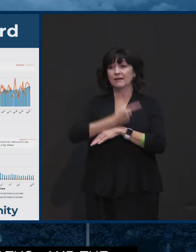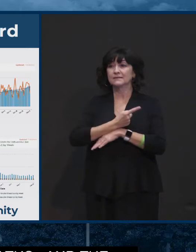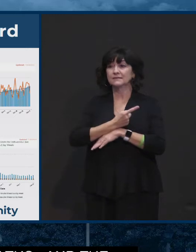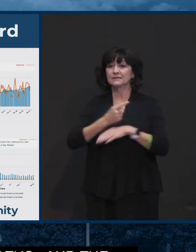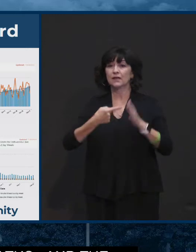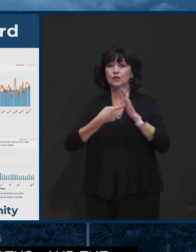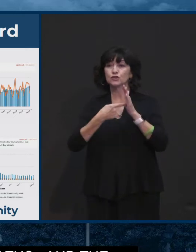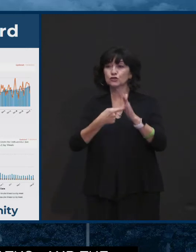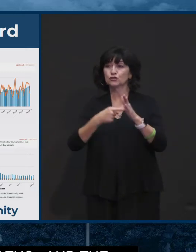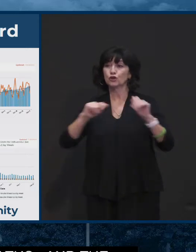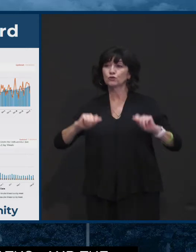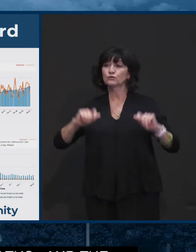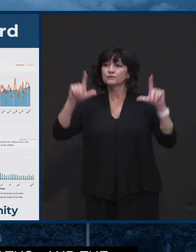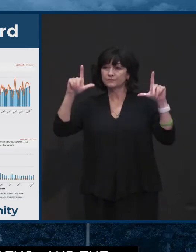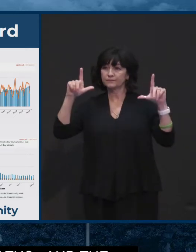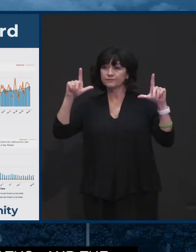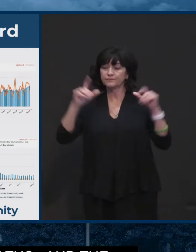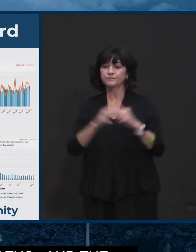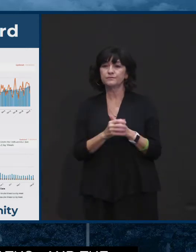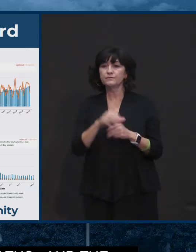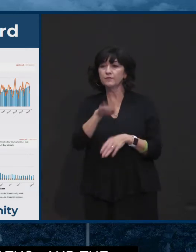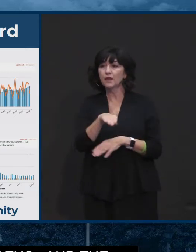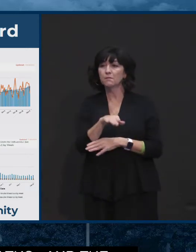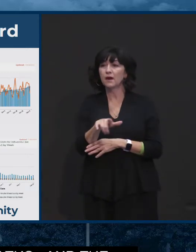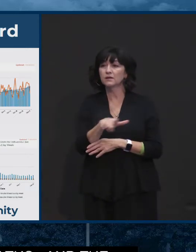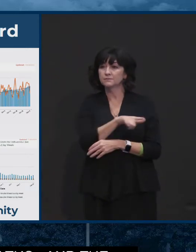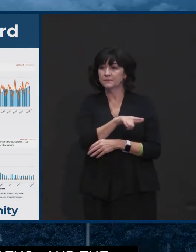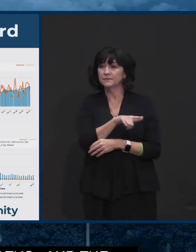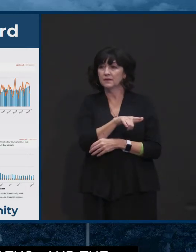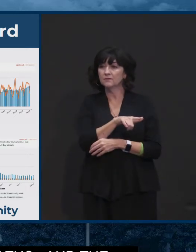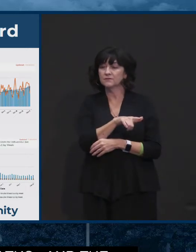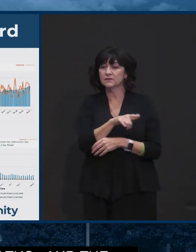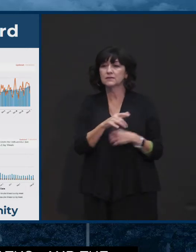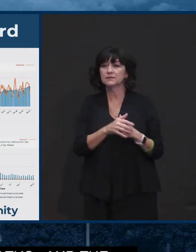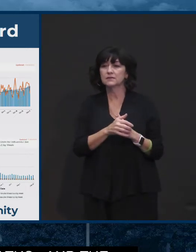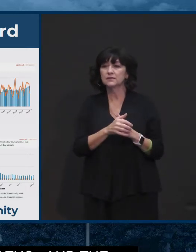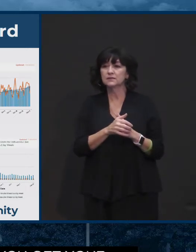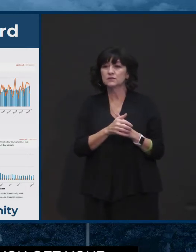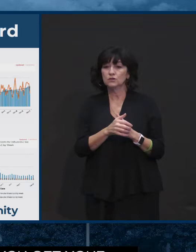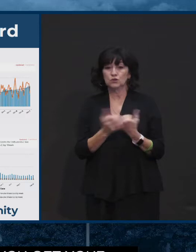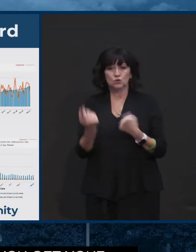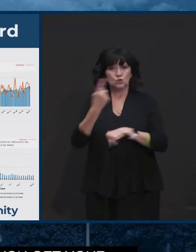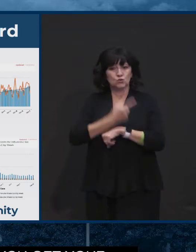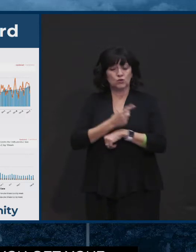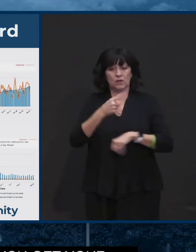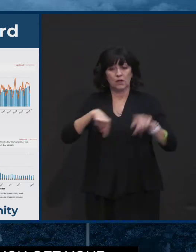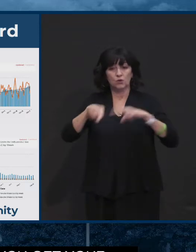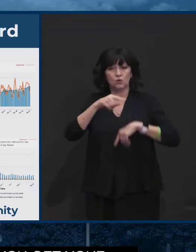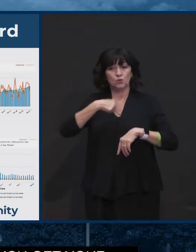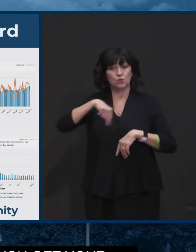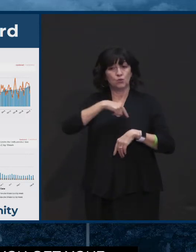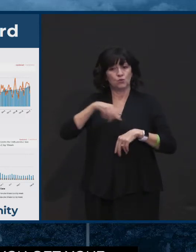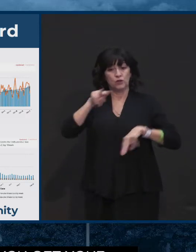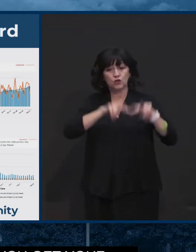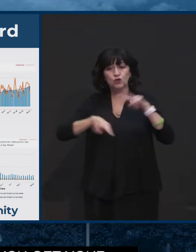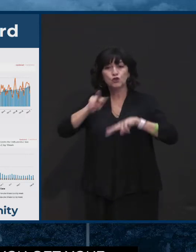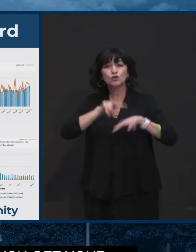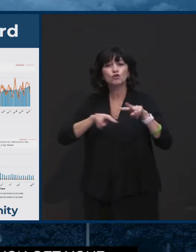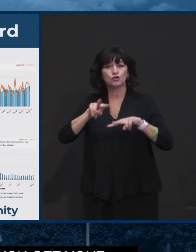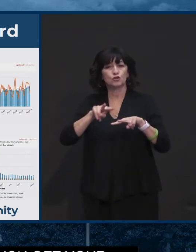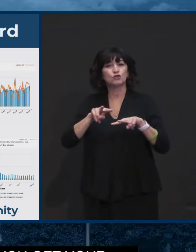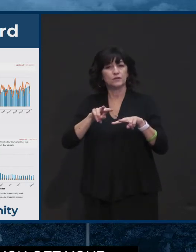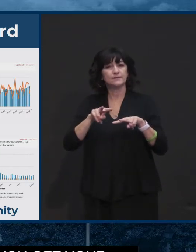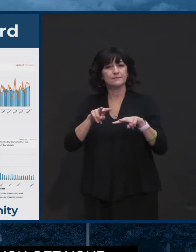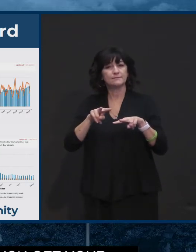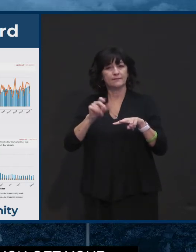left and of tests, which is the one that's most important today since it includes every test that's being done in